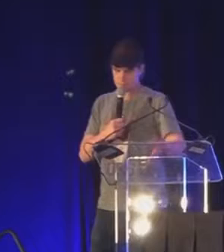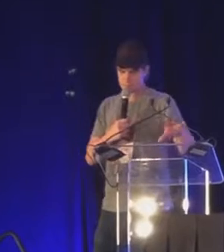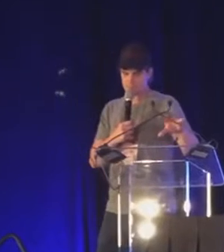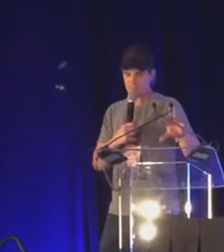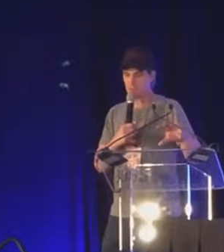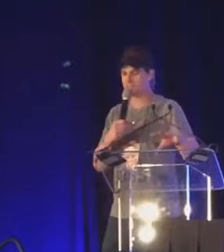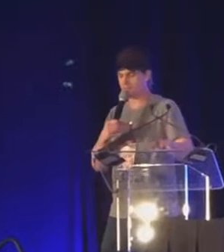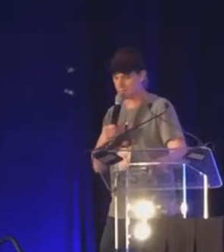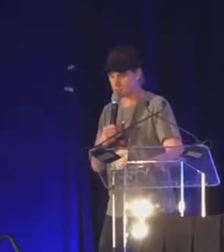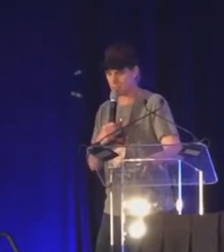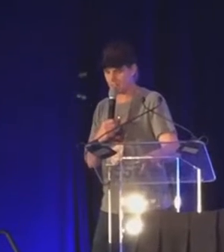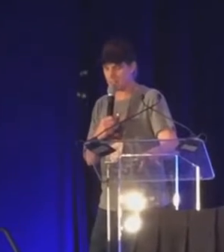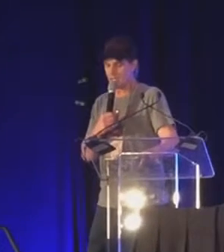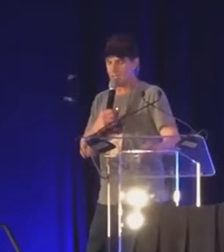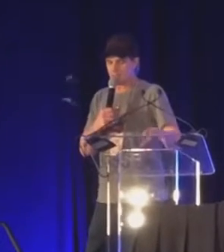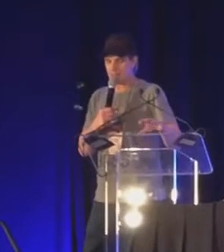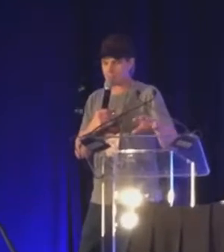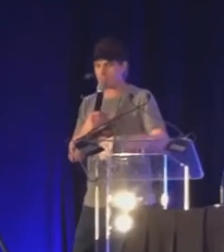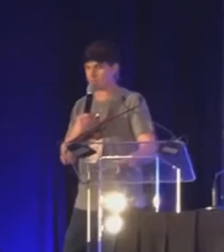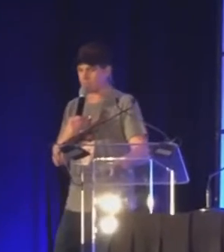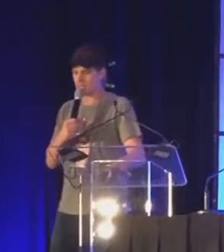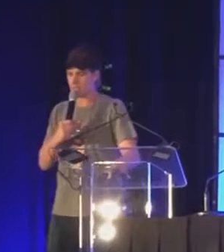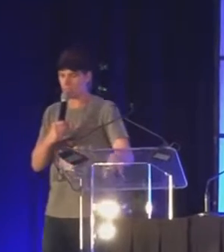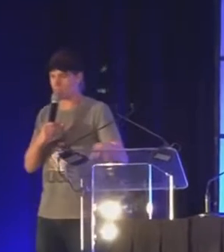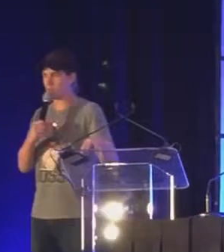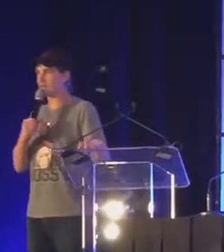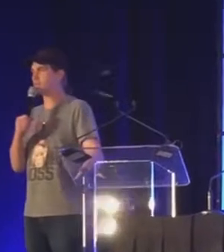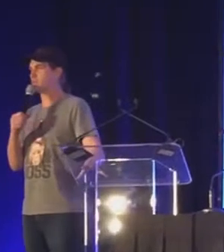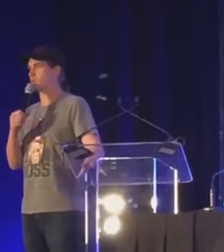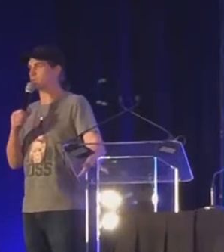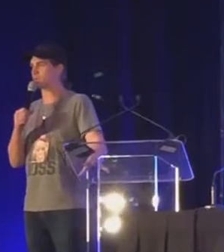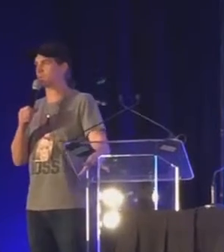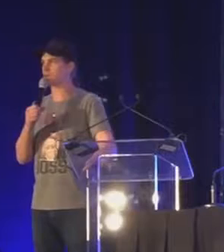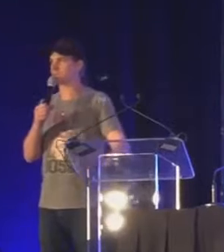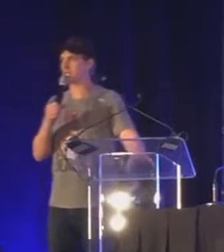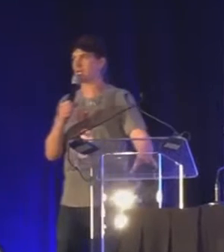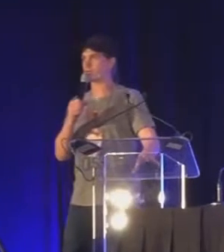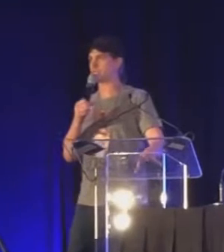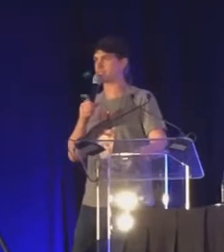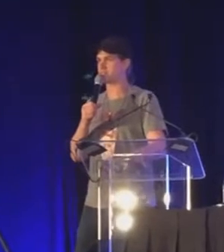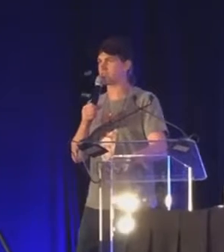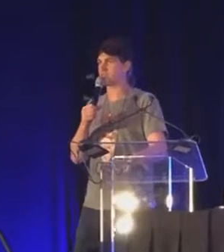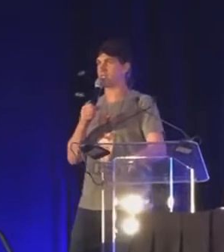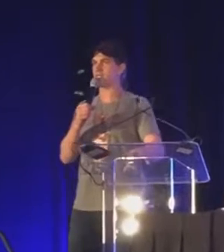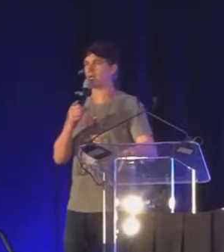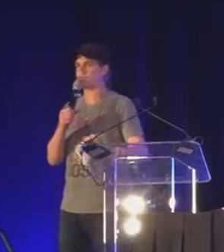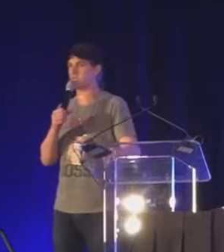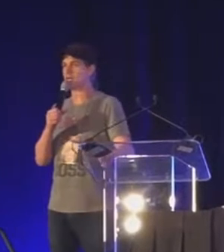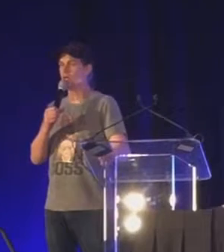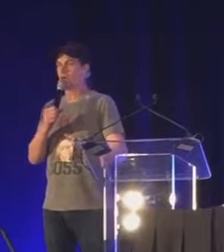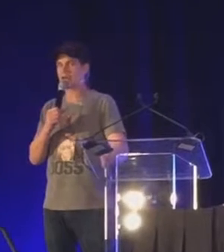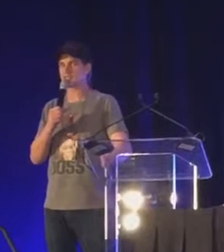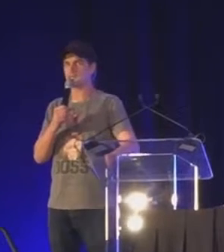Clerks was the first movie, but it really, like, when Kevin said we were going to shoot Clerks again, I was like 17, and